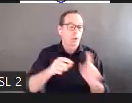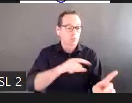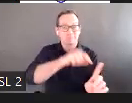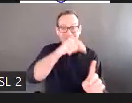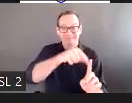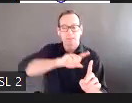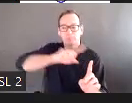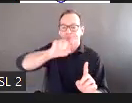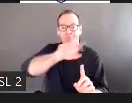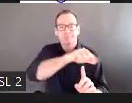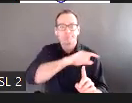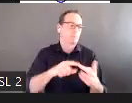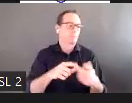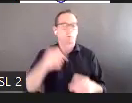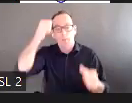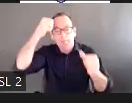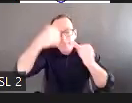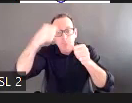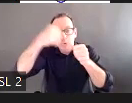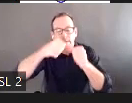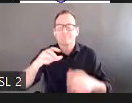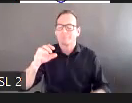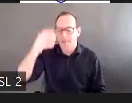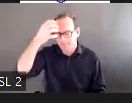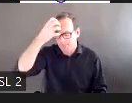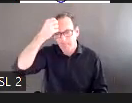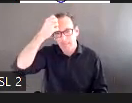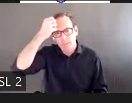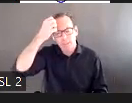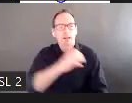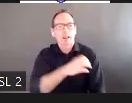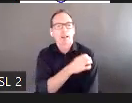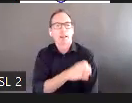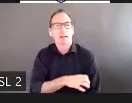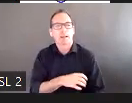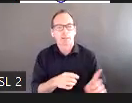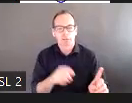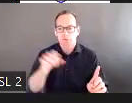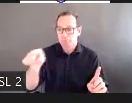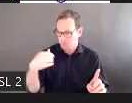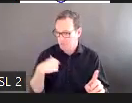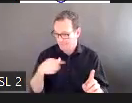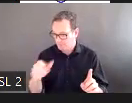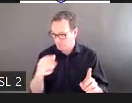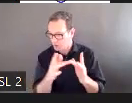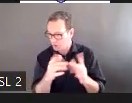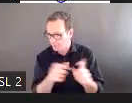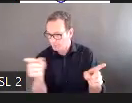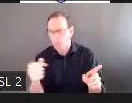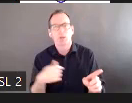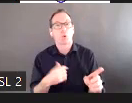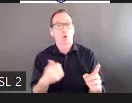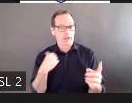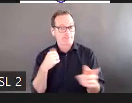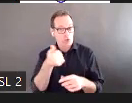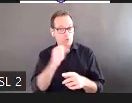as you're seeing? Is there eyes and ears to have eyes on the risk? We